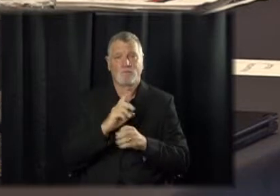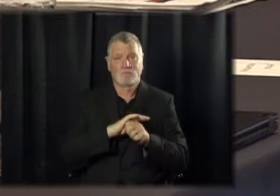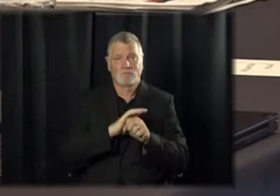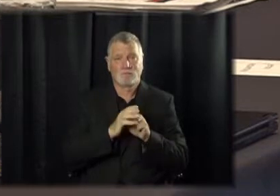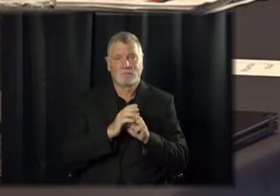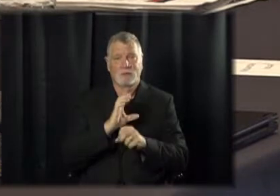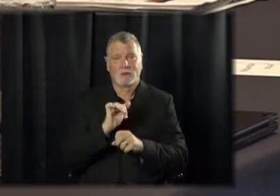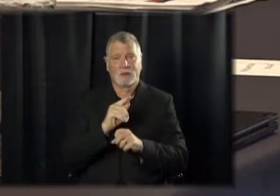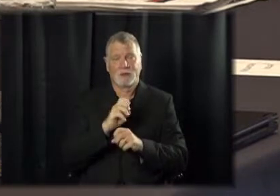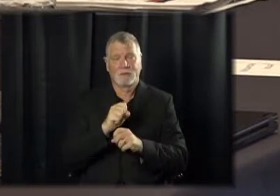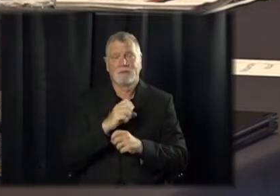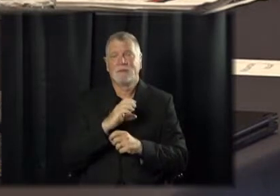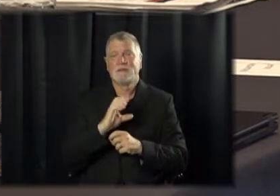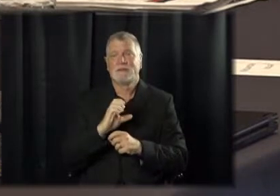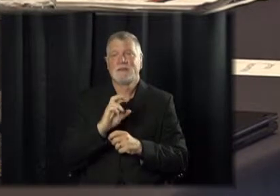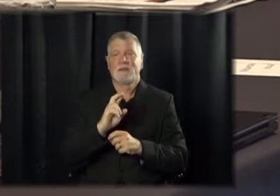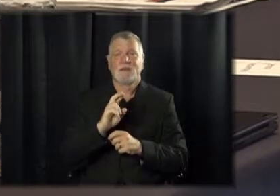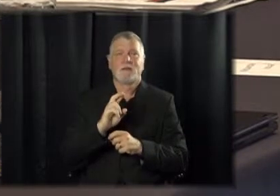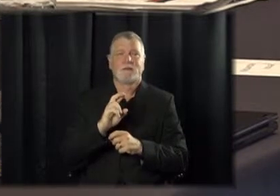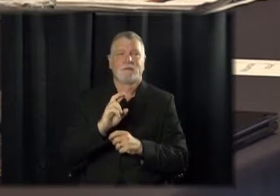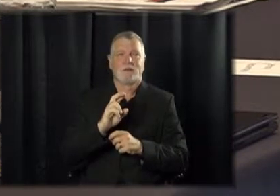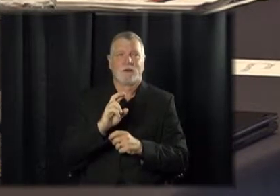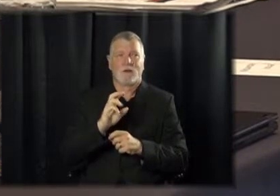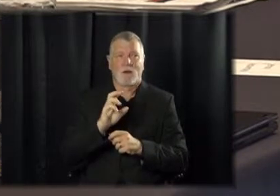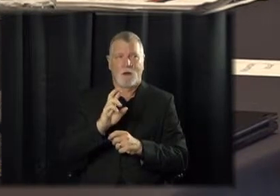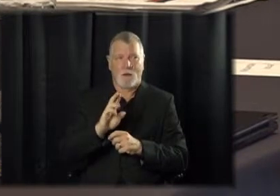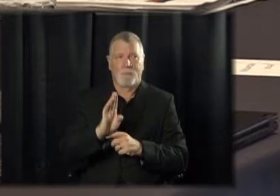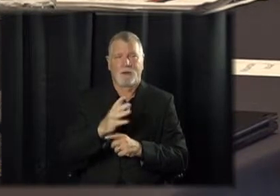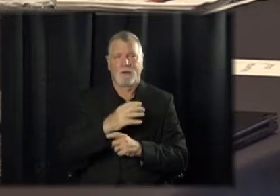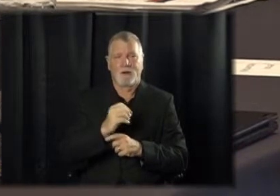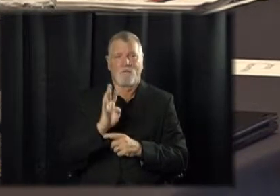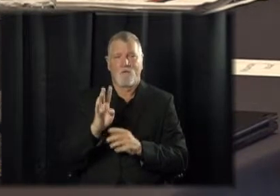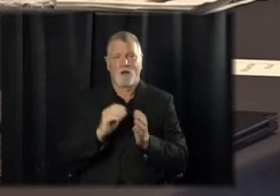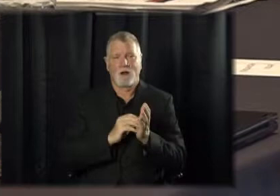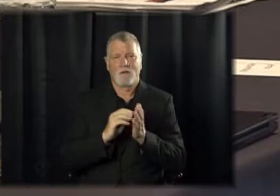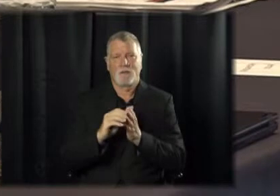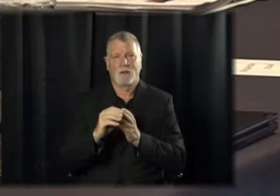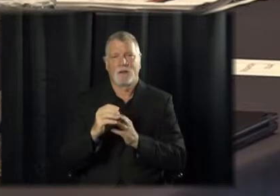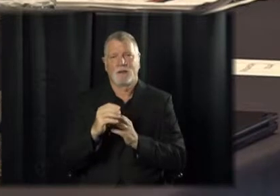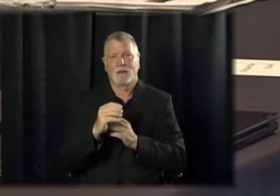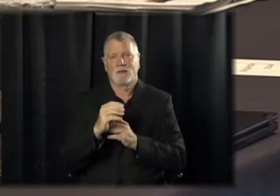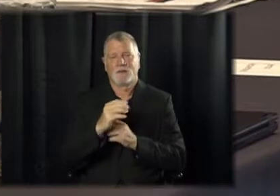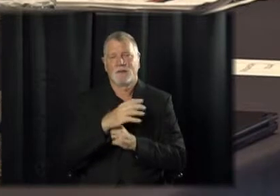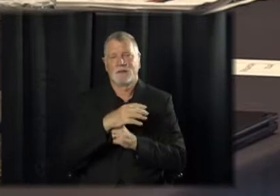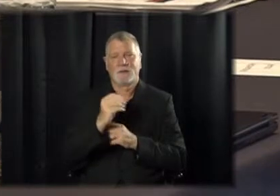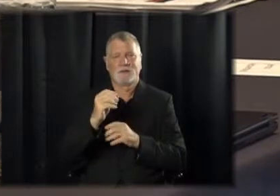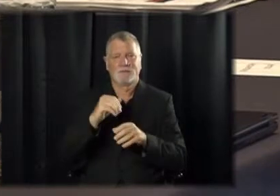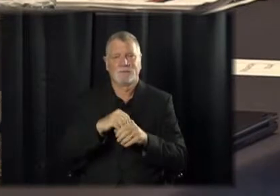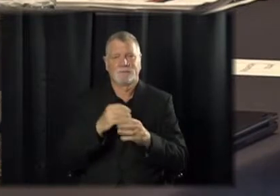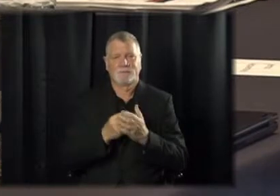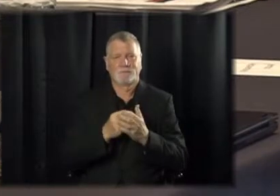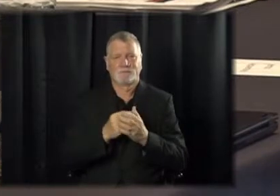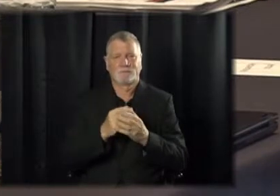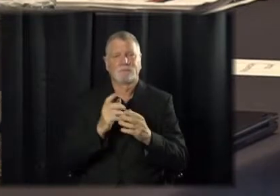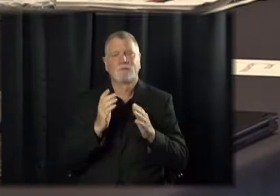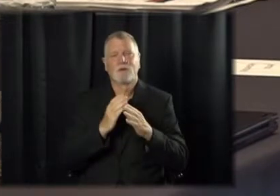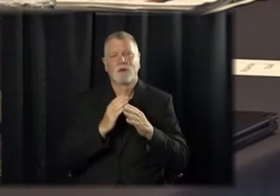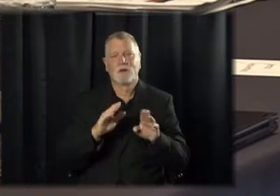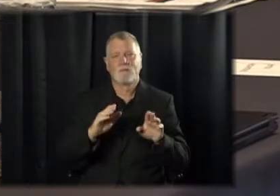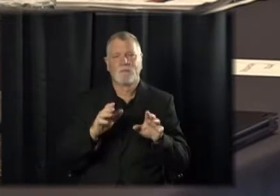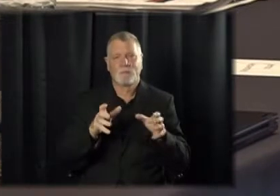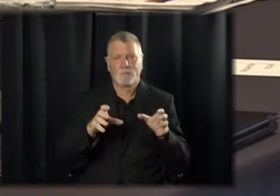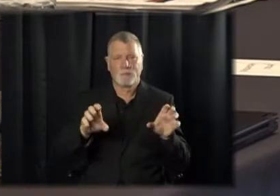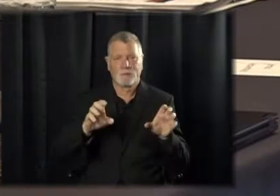CARES, CRSP, and ARP, with over $400 million in assigned funds, which are nearly equally divided